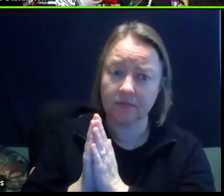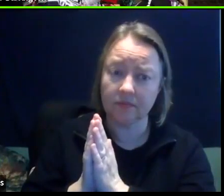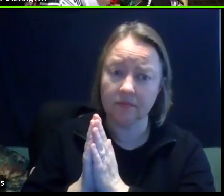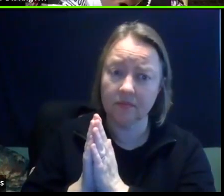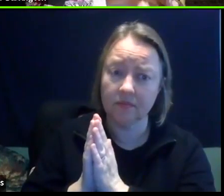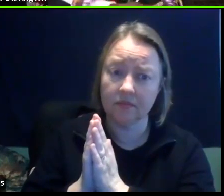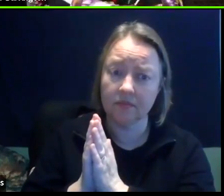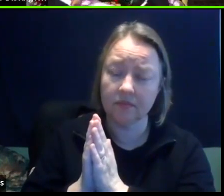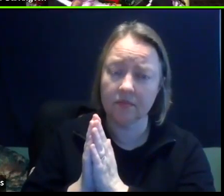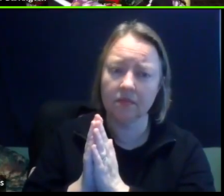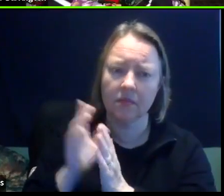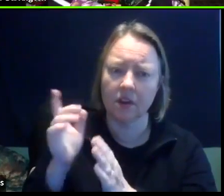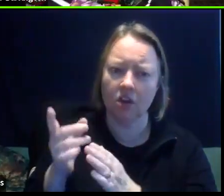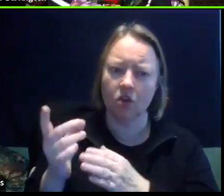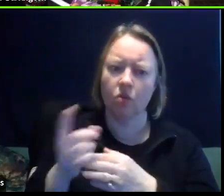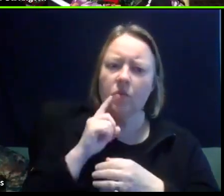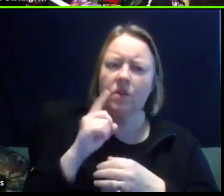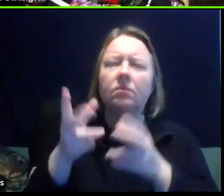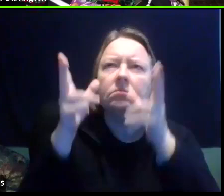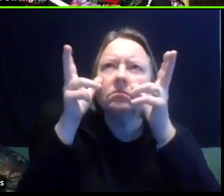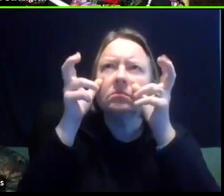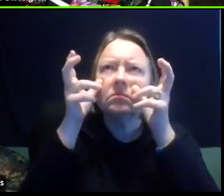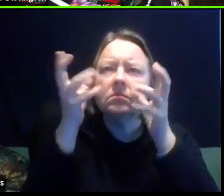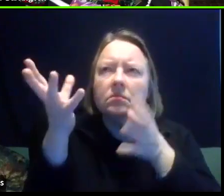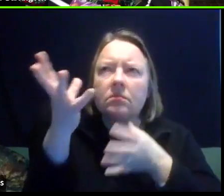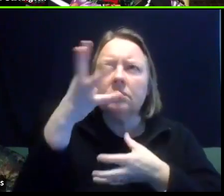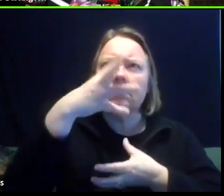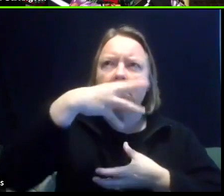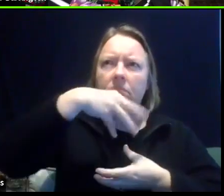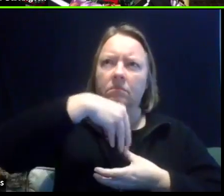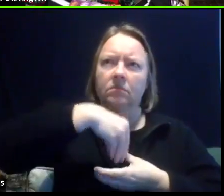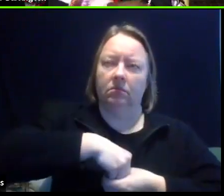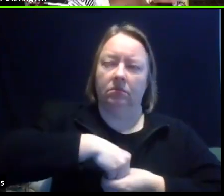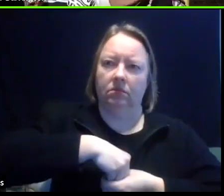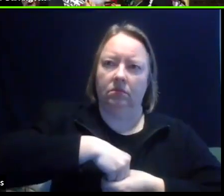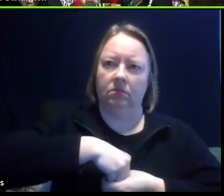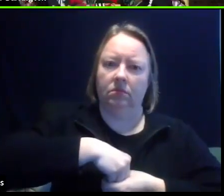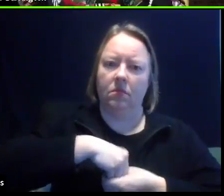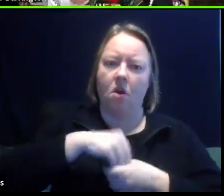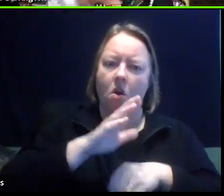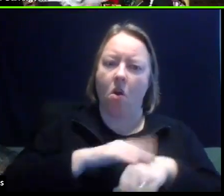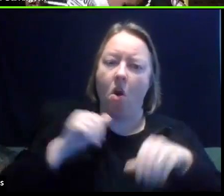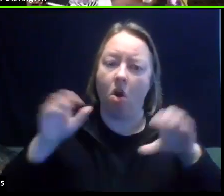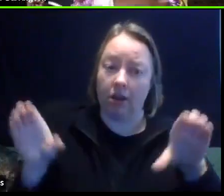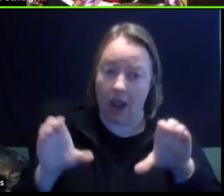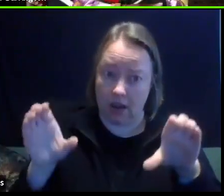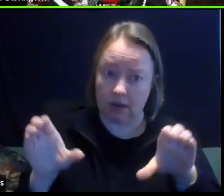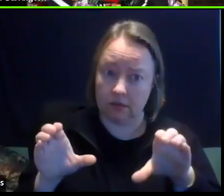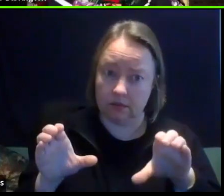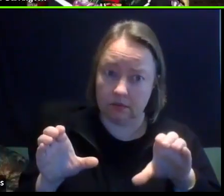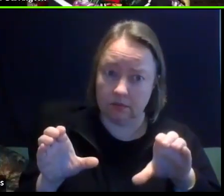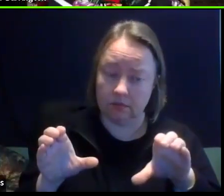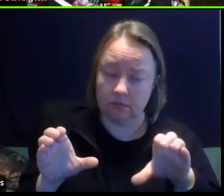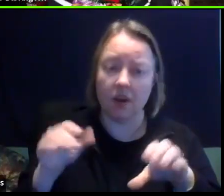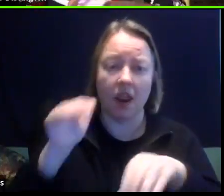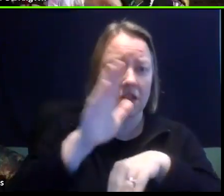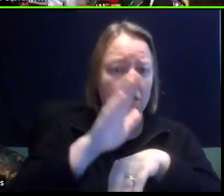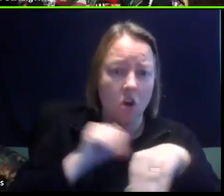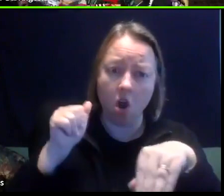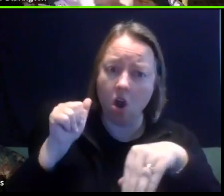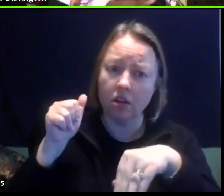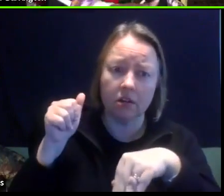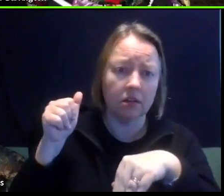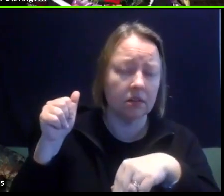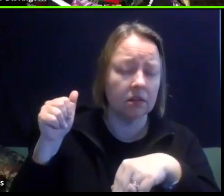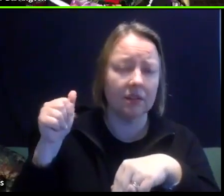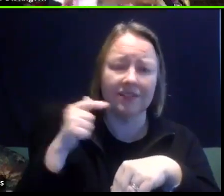you internalize this call to action. And as the call goes out, when they say to